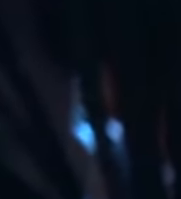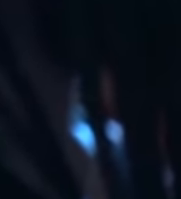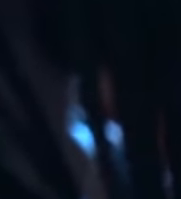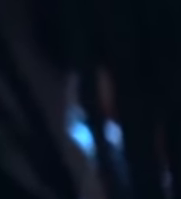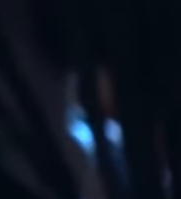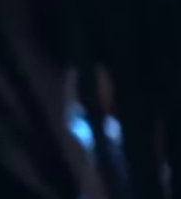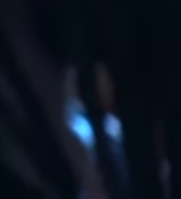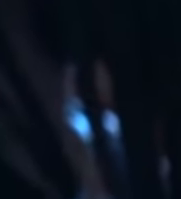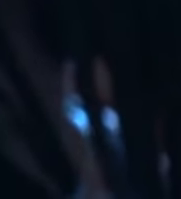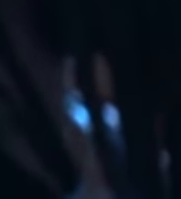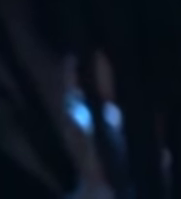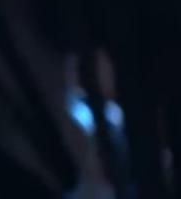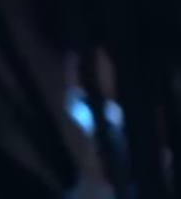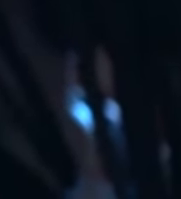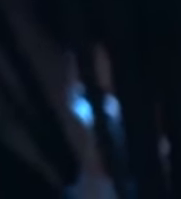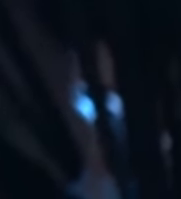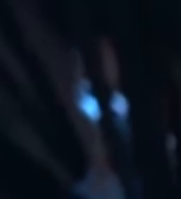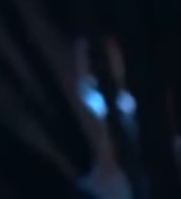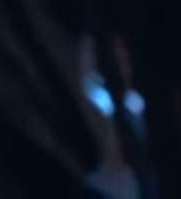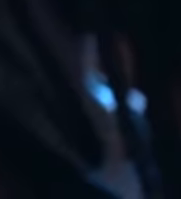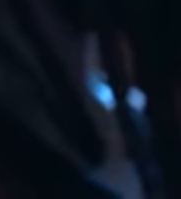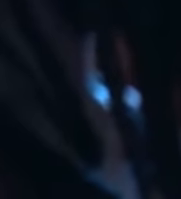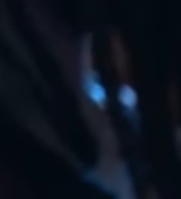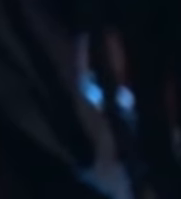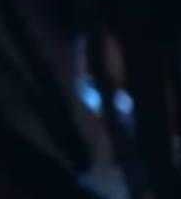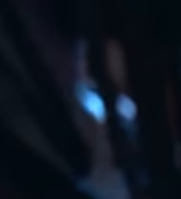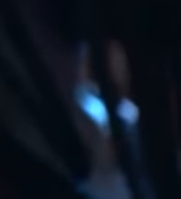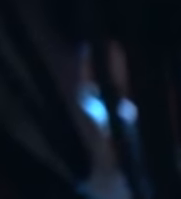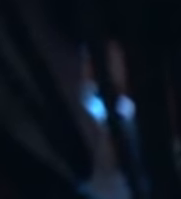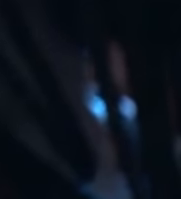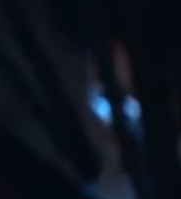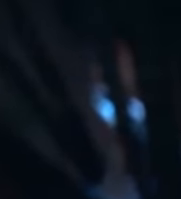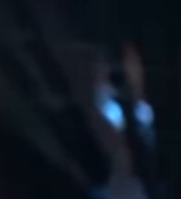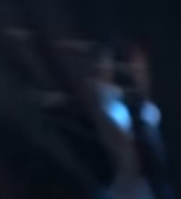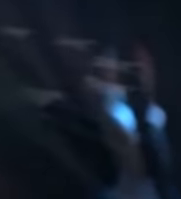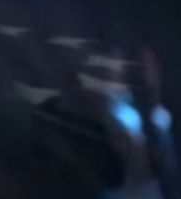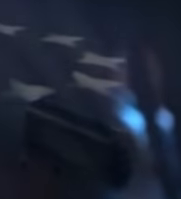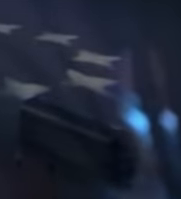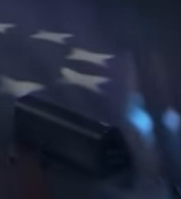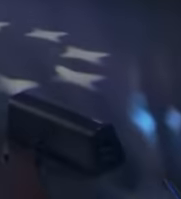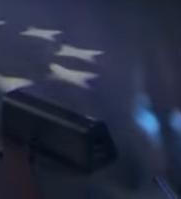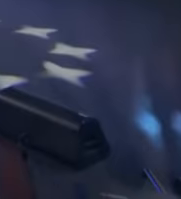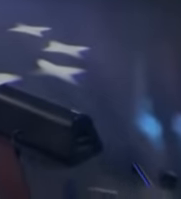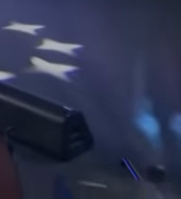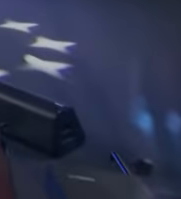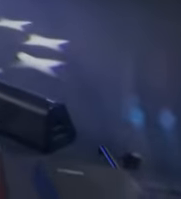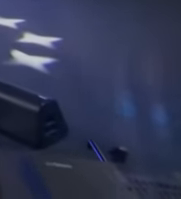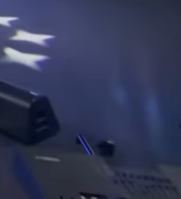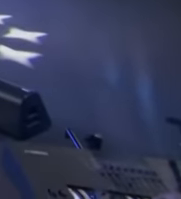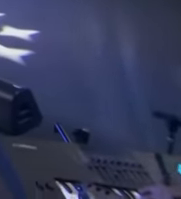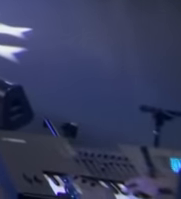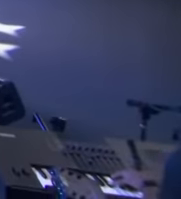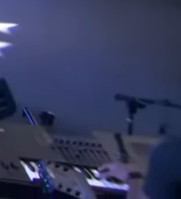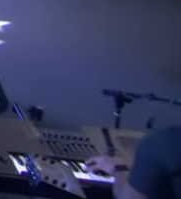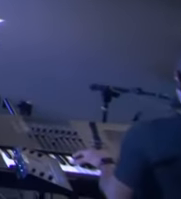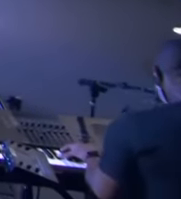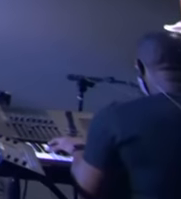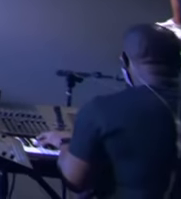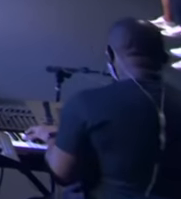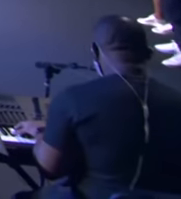strength. We pray against anxiety, against fear. Move, Lord Jesus,